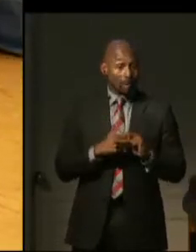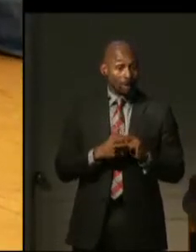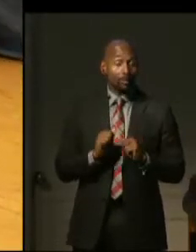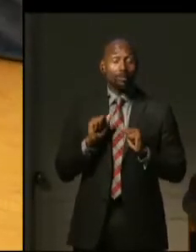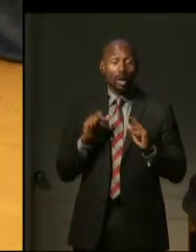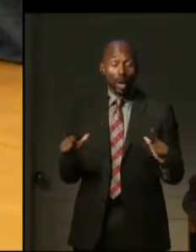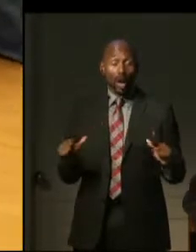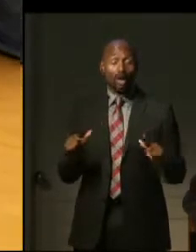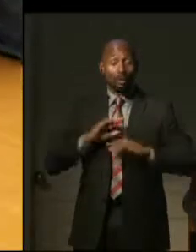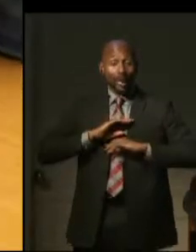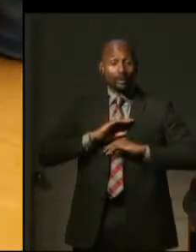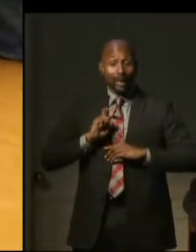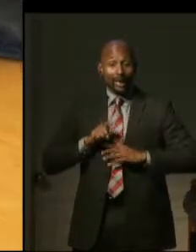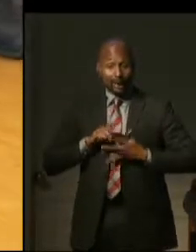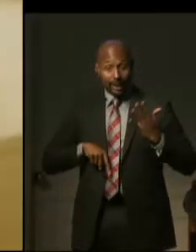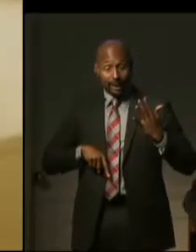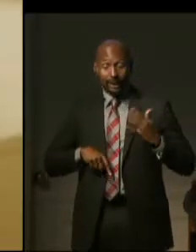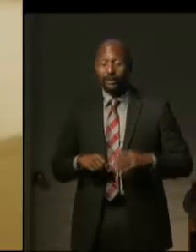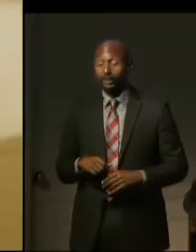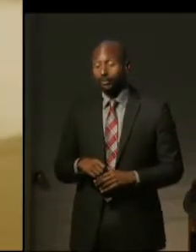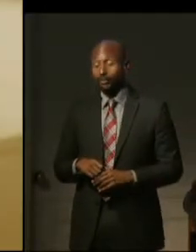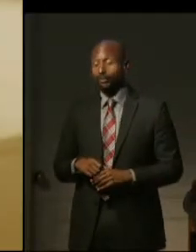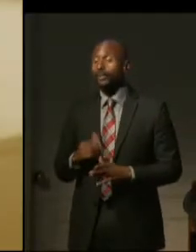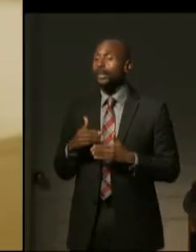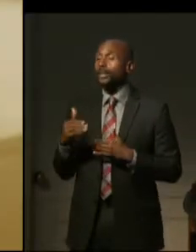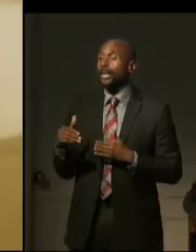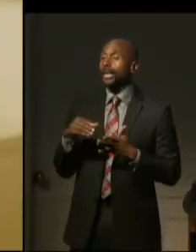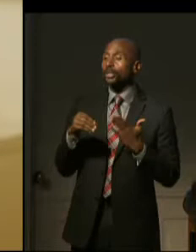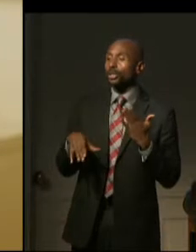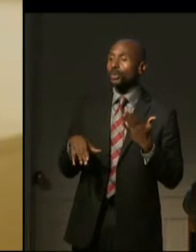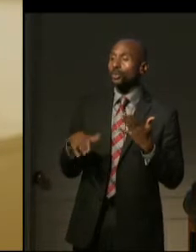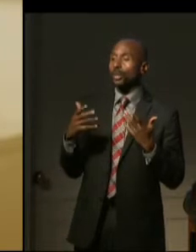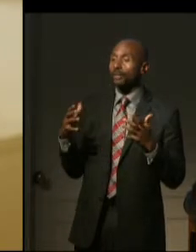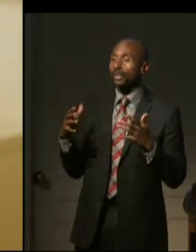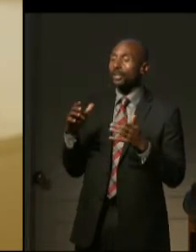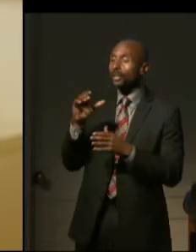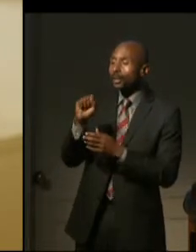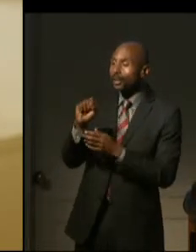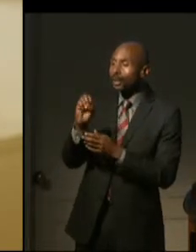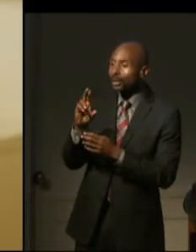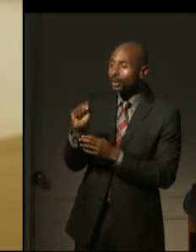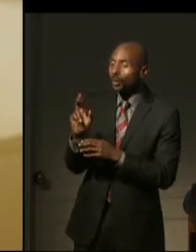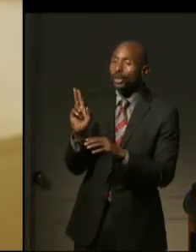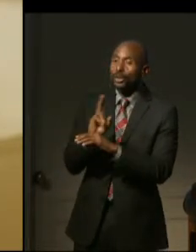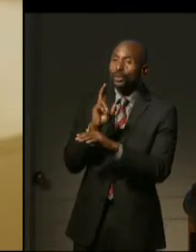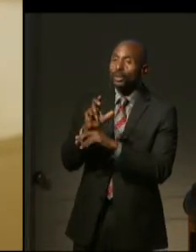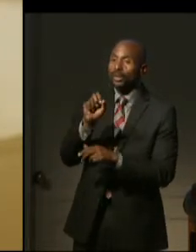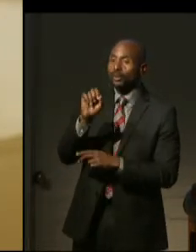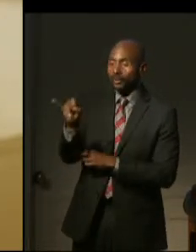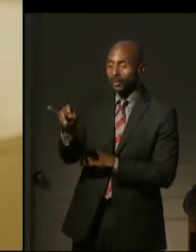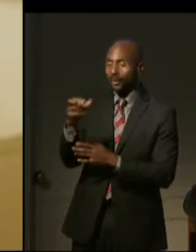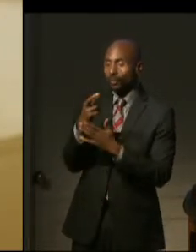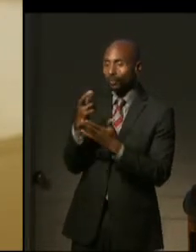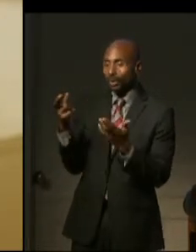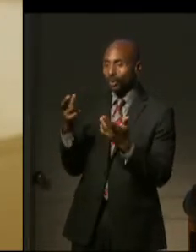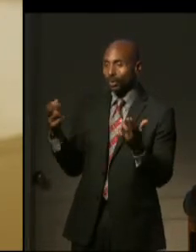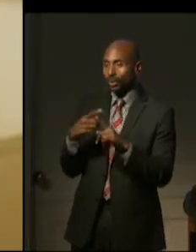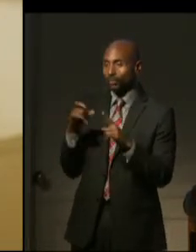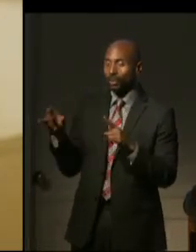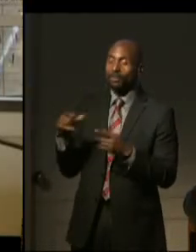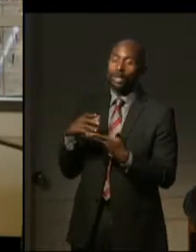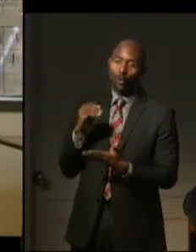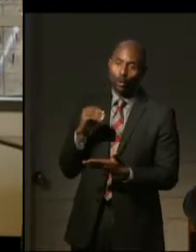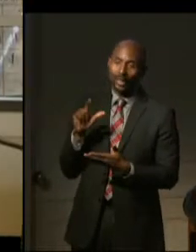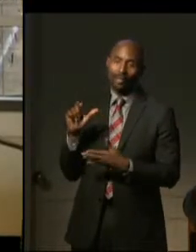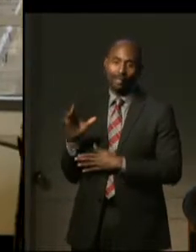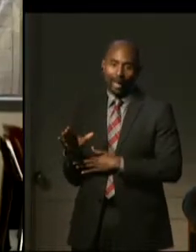okay. Next, students complete a sort using resources from the Smithsonian Learning Lab collection, and they decide